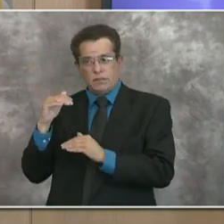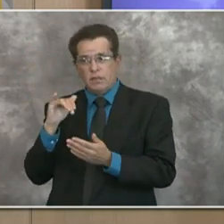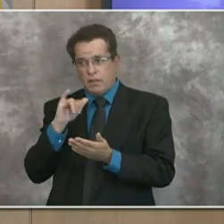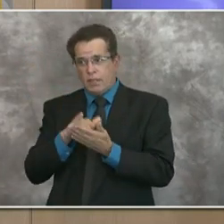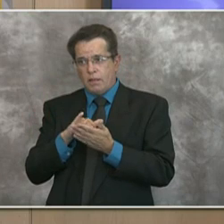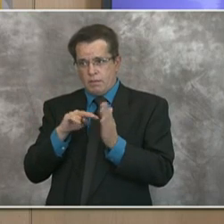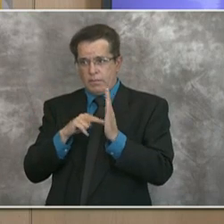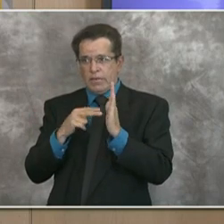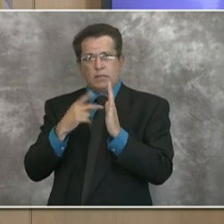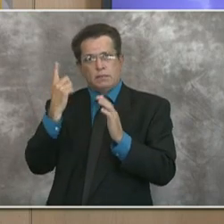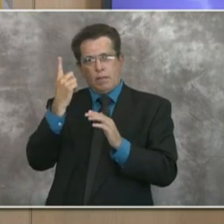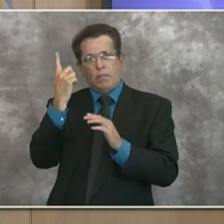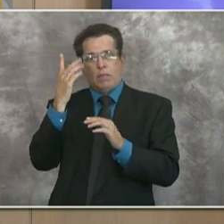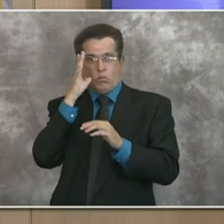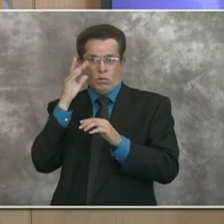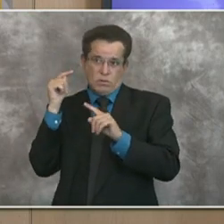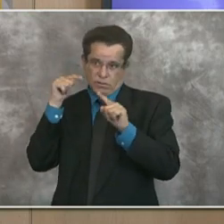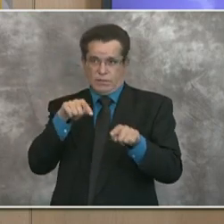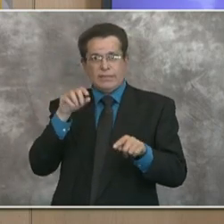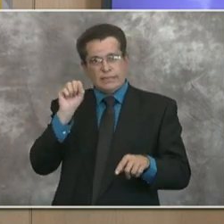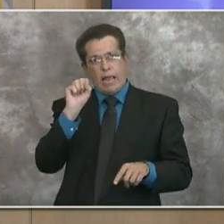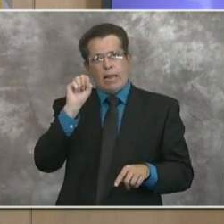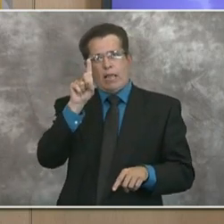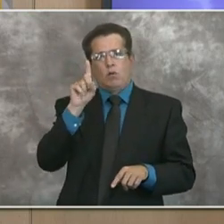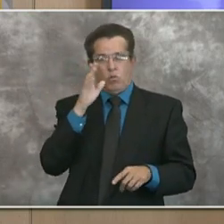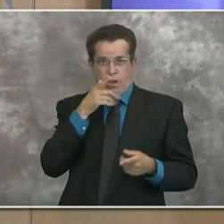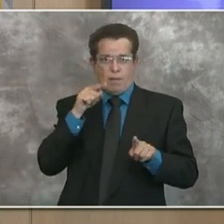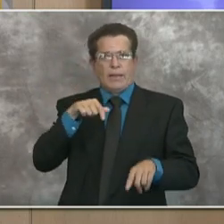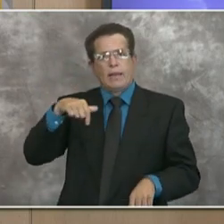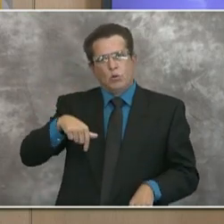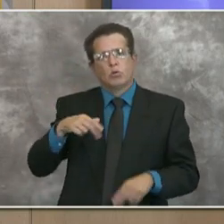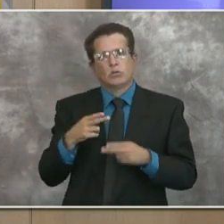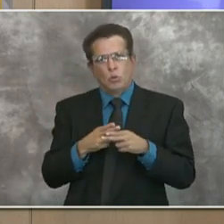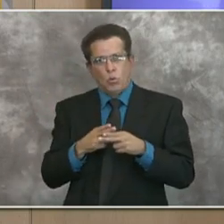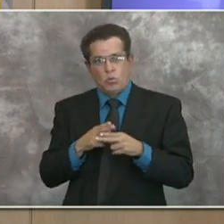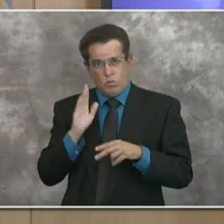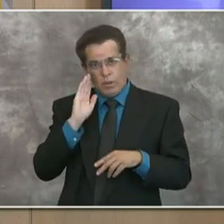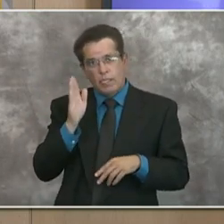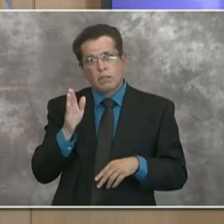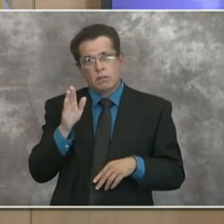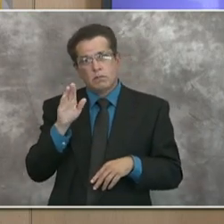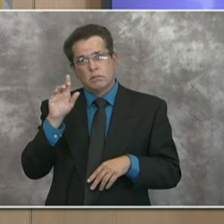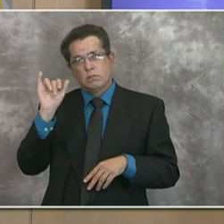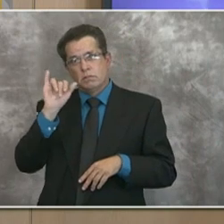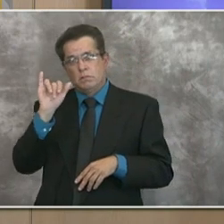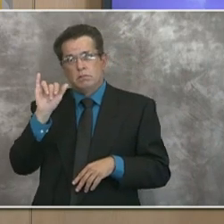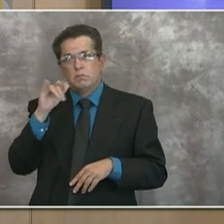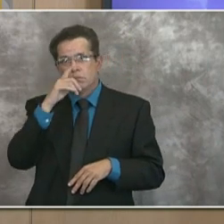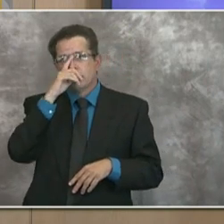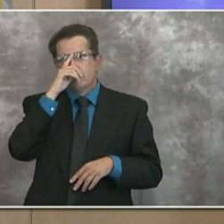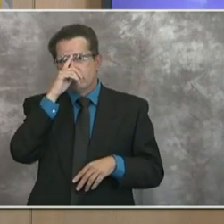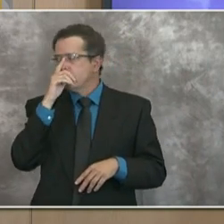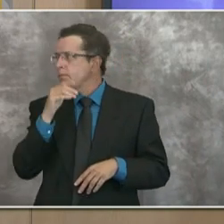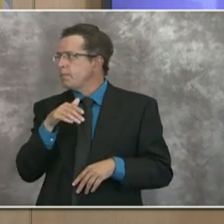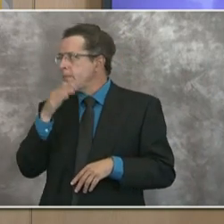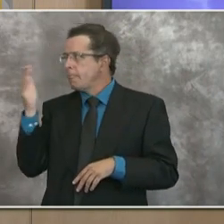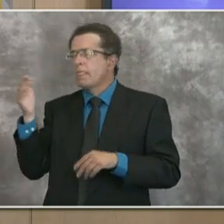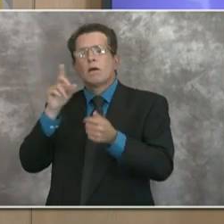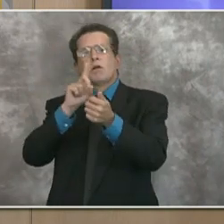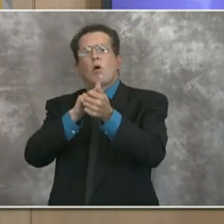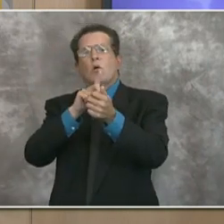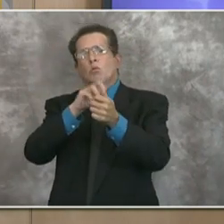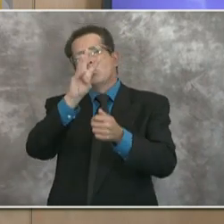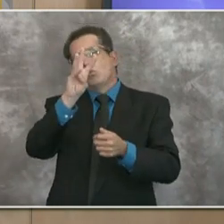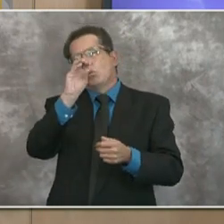something that is going to be coming to San Diego residents soon? And then I would have a follow-up to that as well. Okay, Dr. Wooten's going to